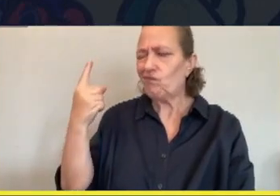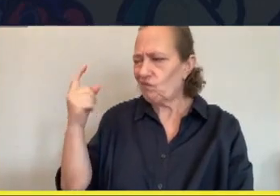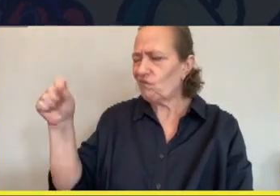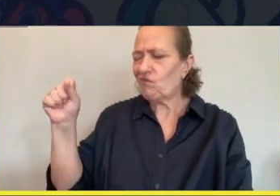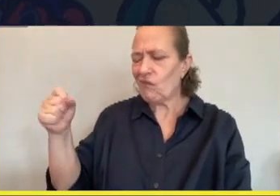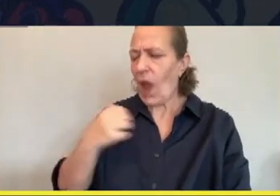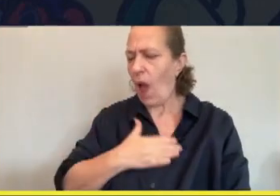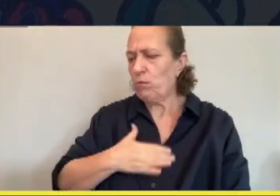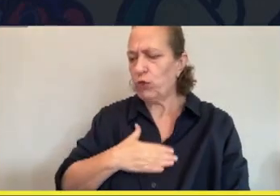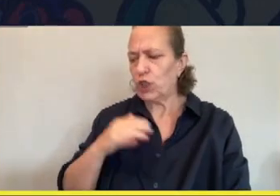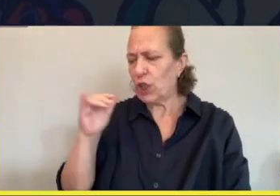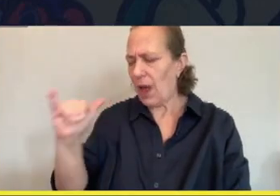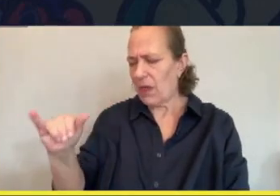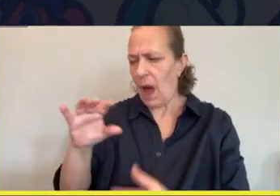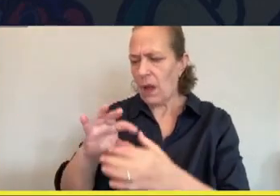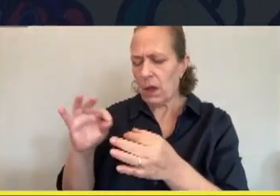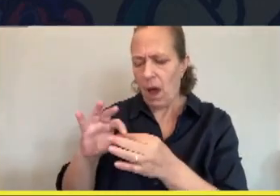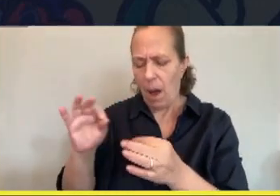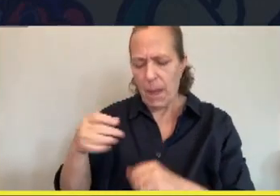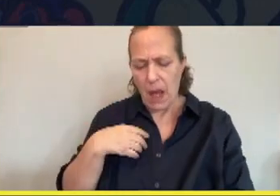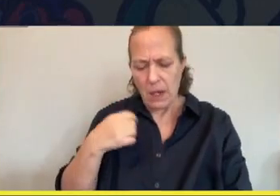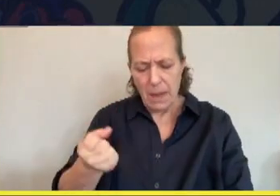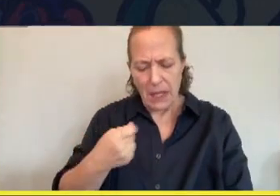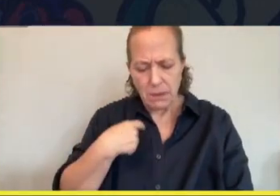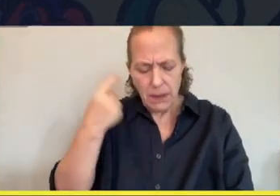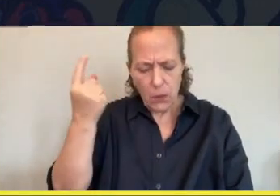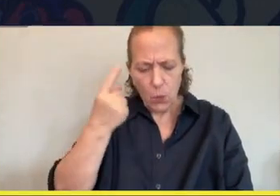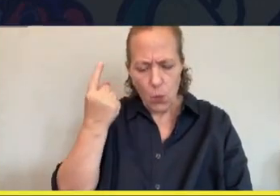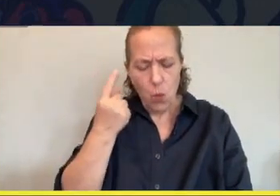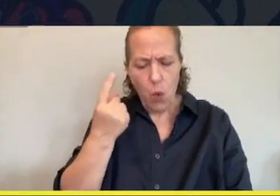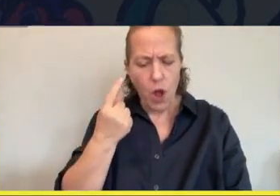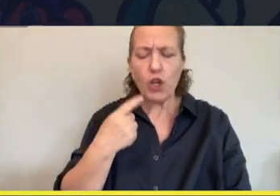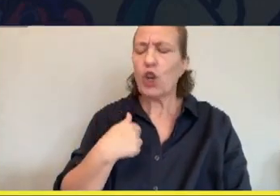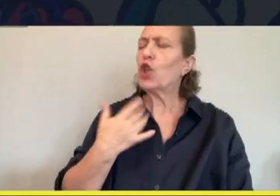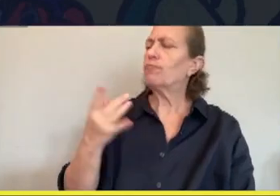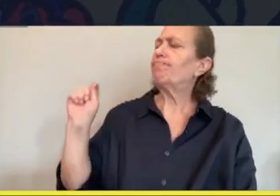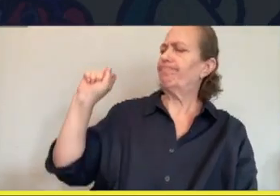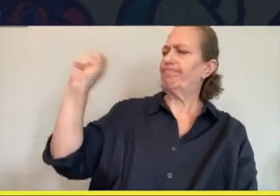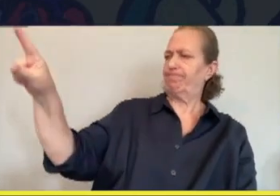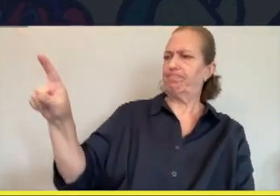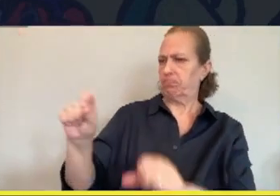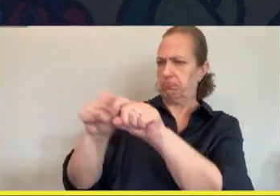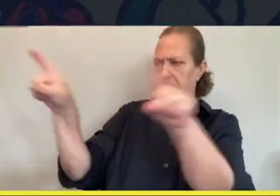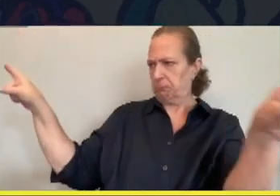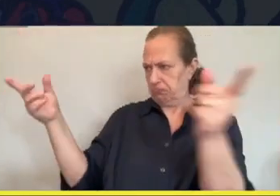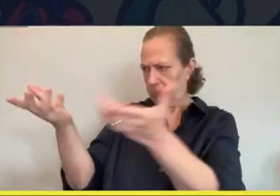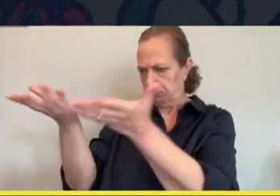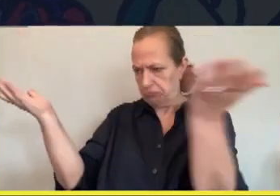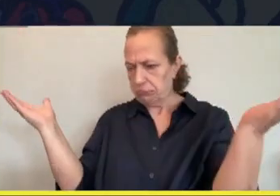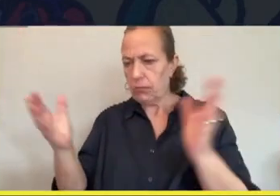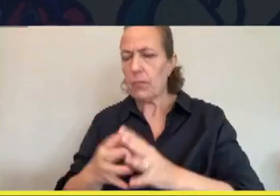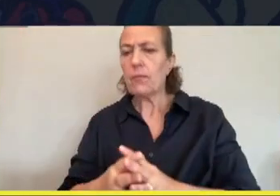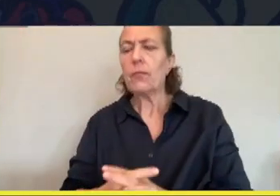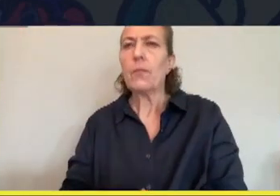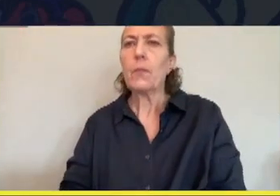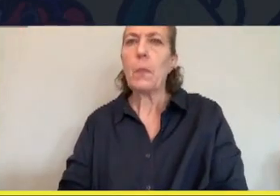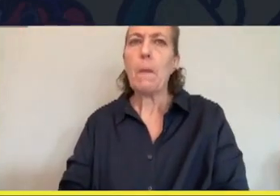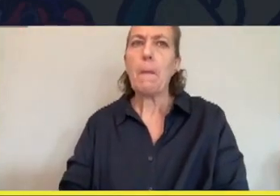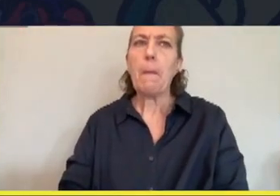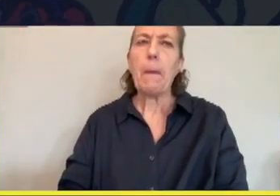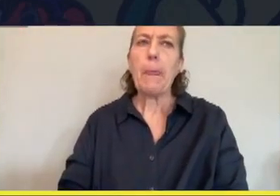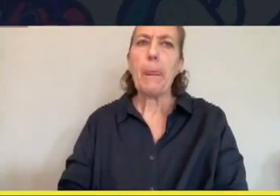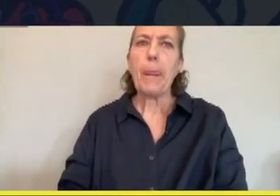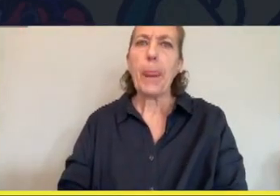something that I'd like to put out as the first question to all of you. As you note, the number